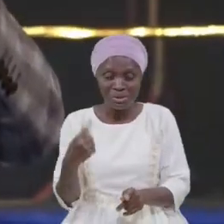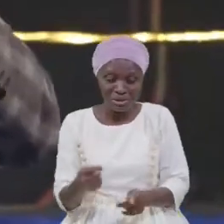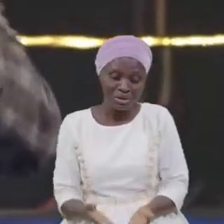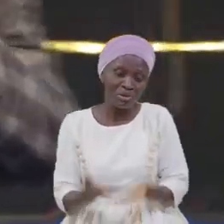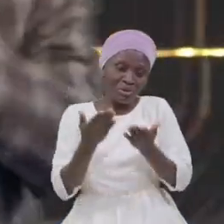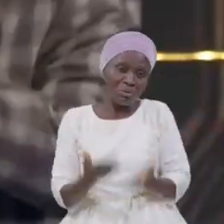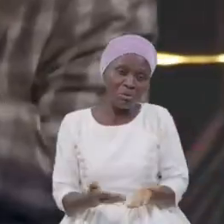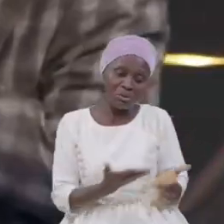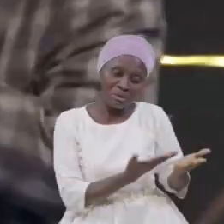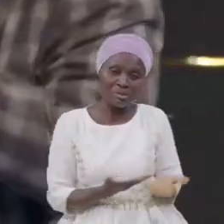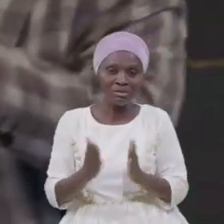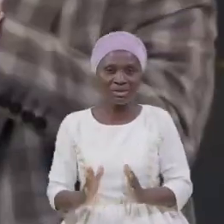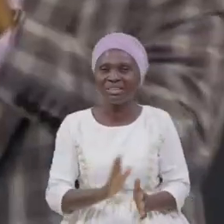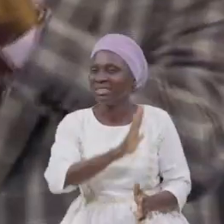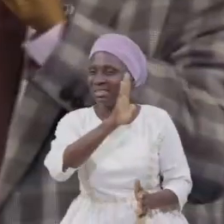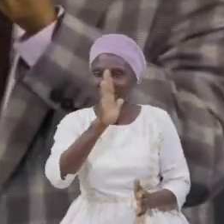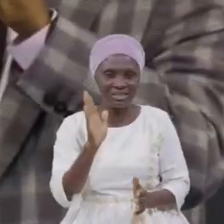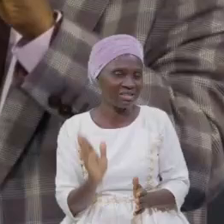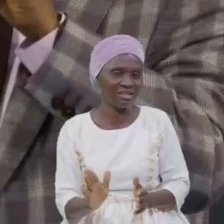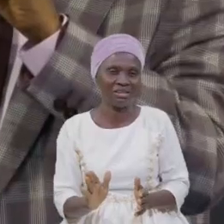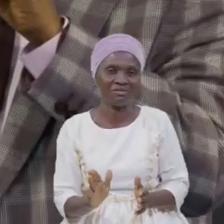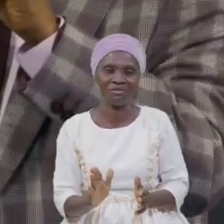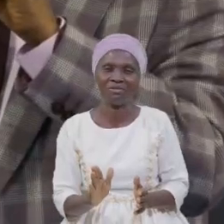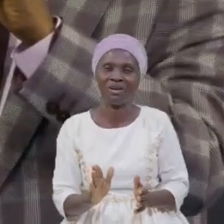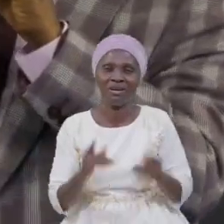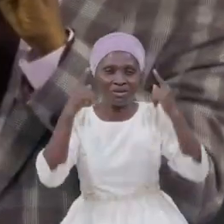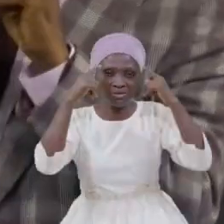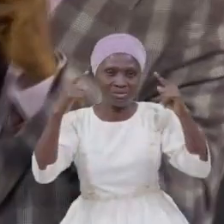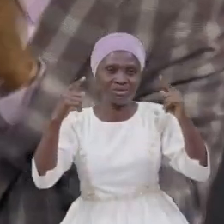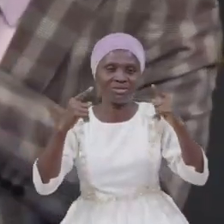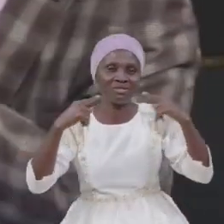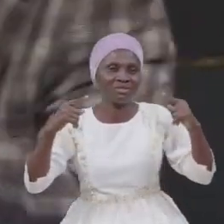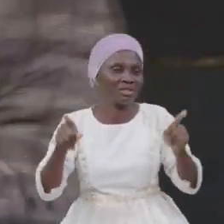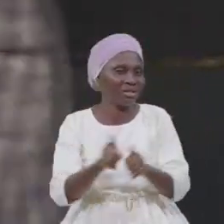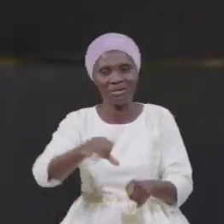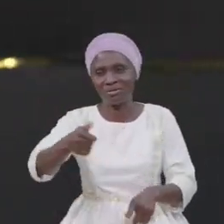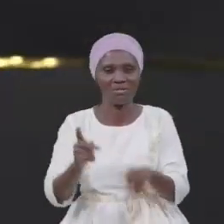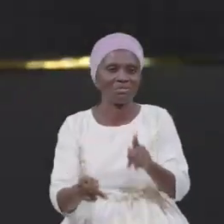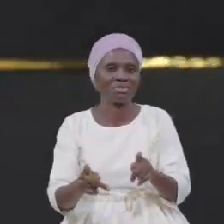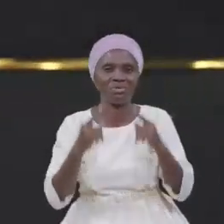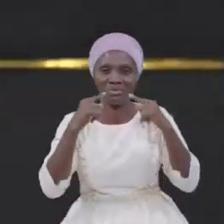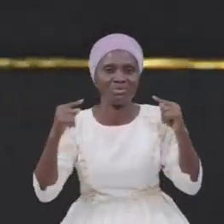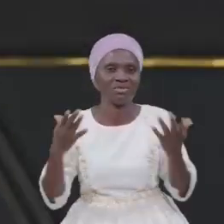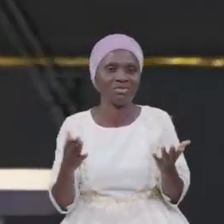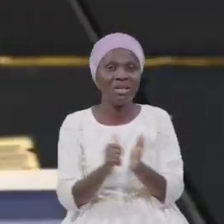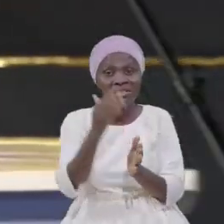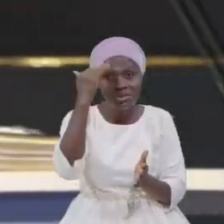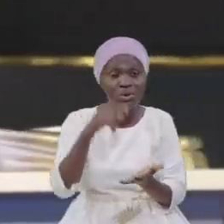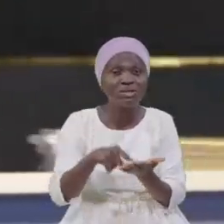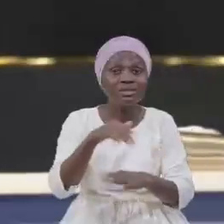never make it like other people make it. That's why tonight, every